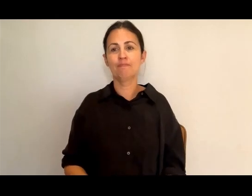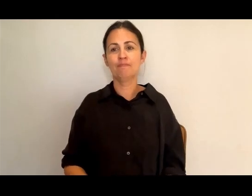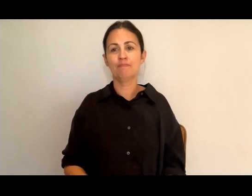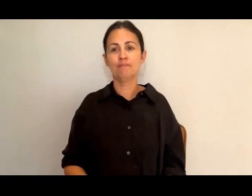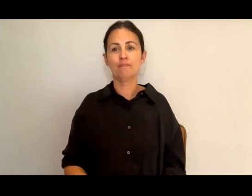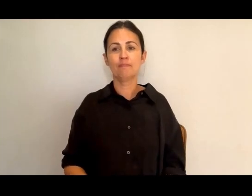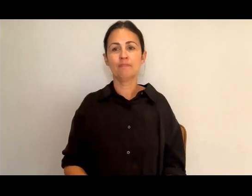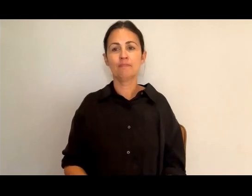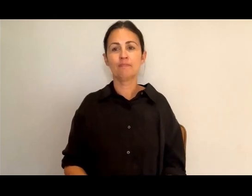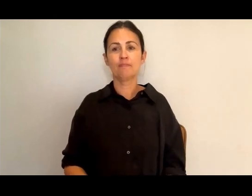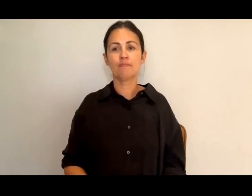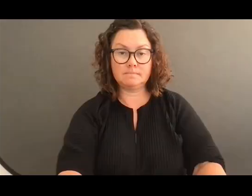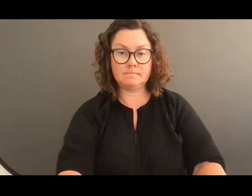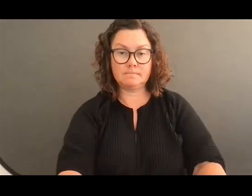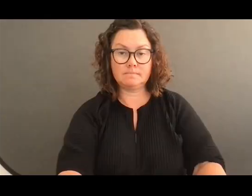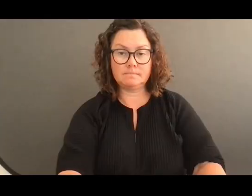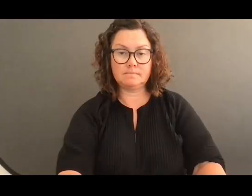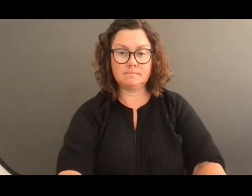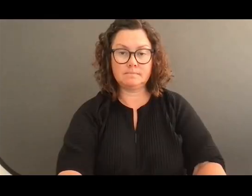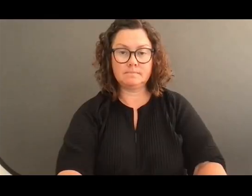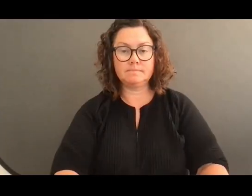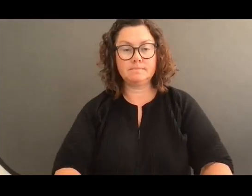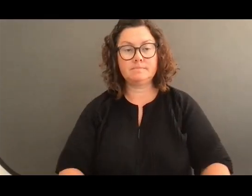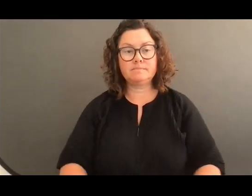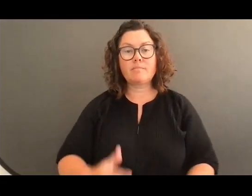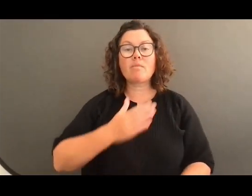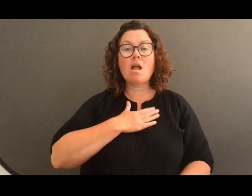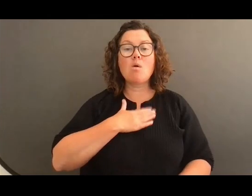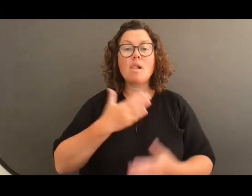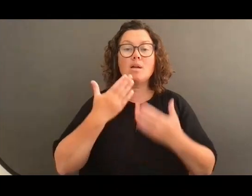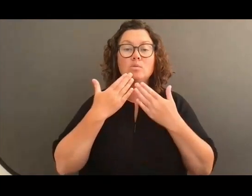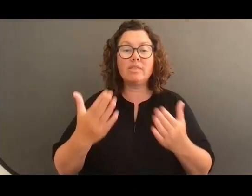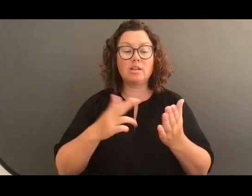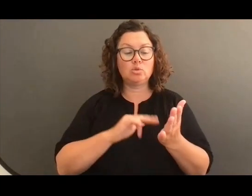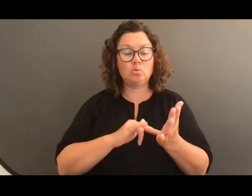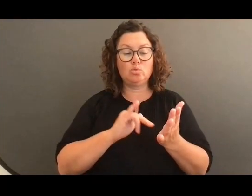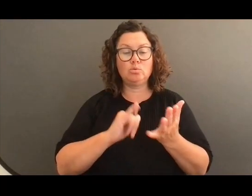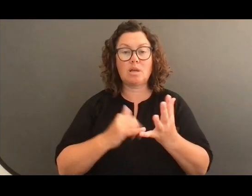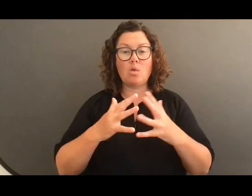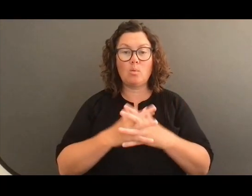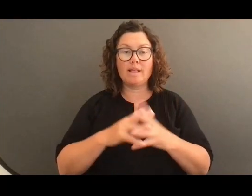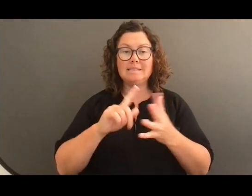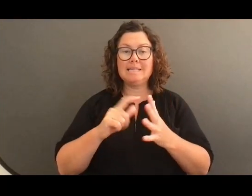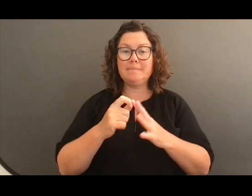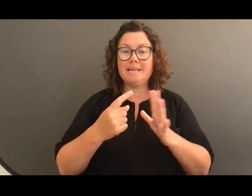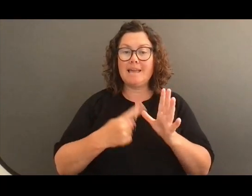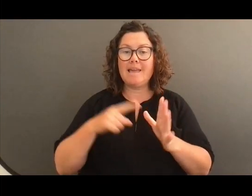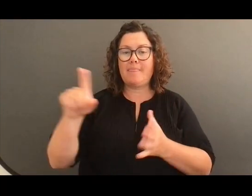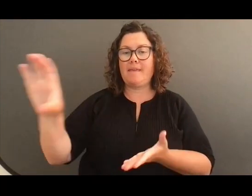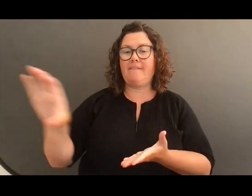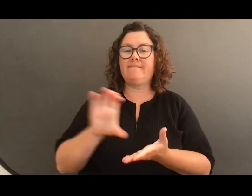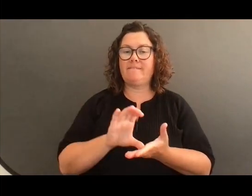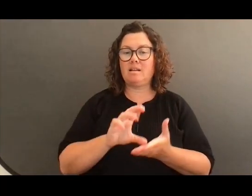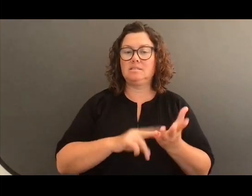space has been quite good for us. I would just like to thank the New South Wales EPA, who fund Net Waste, for their generous support, Sims Metal for